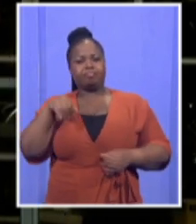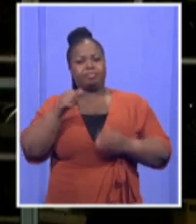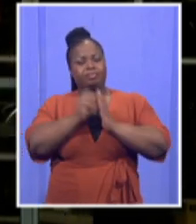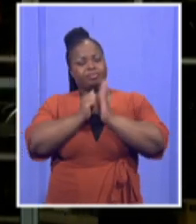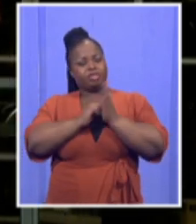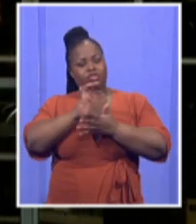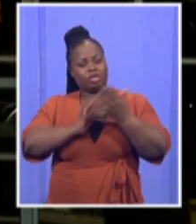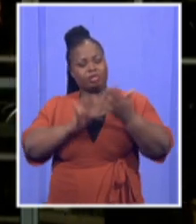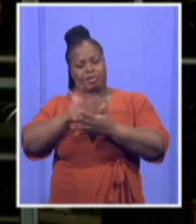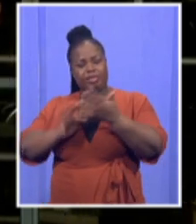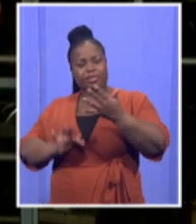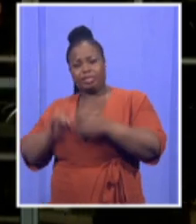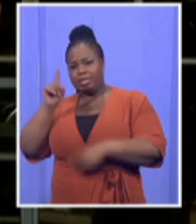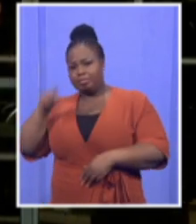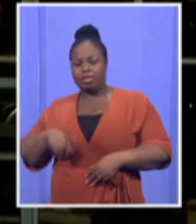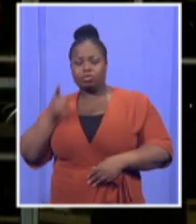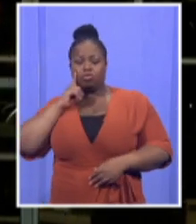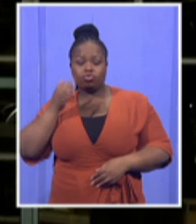to